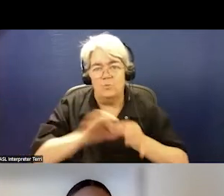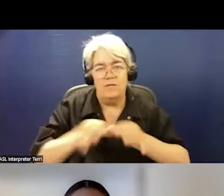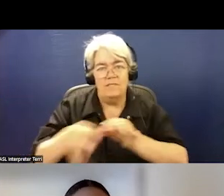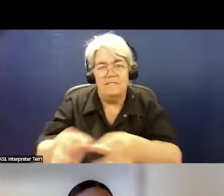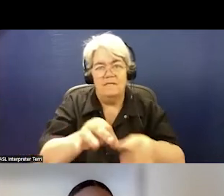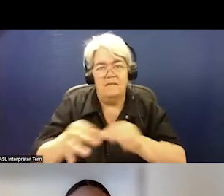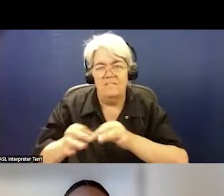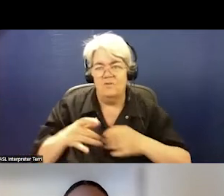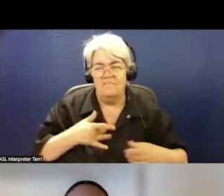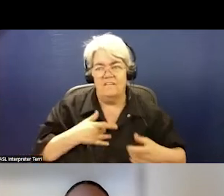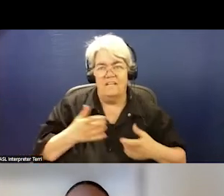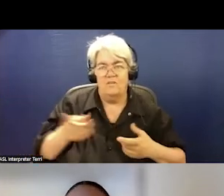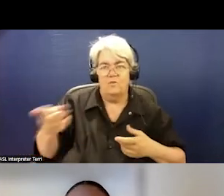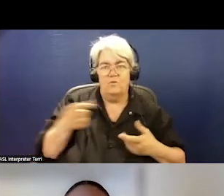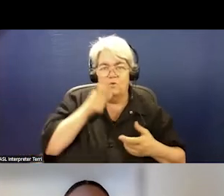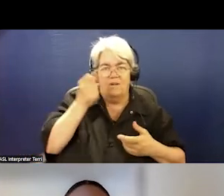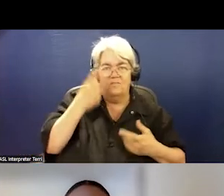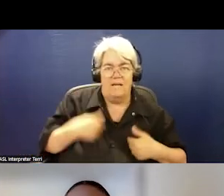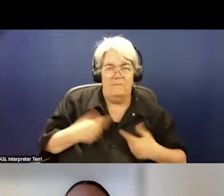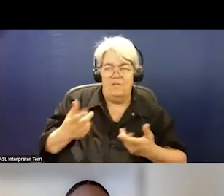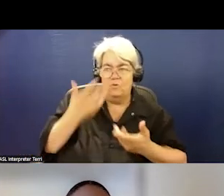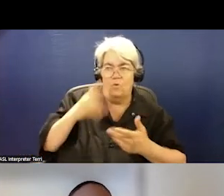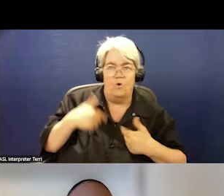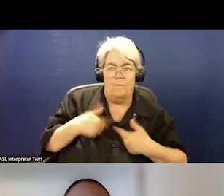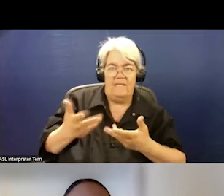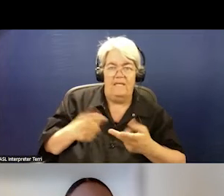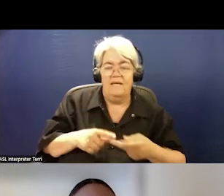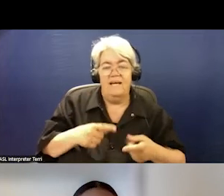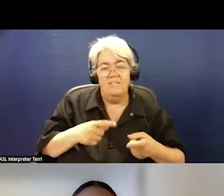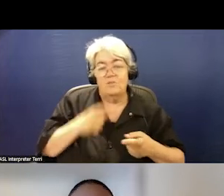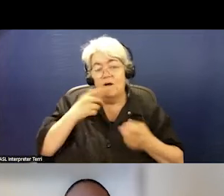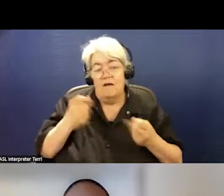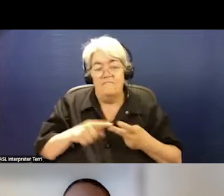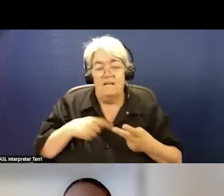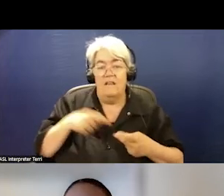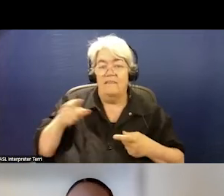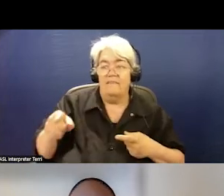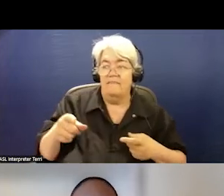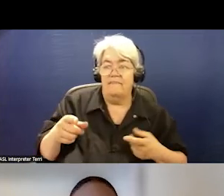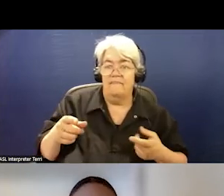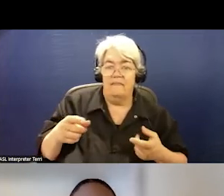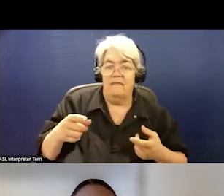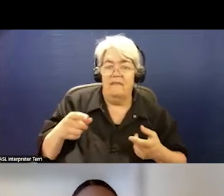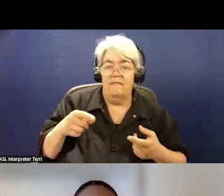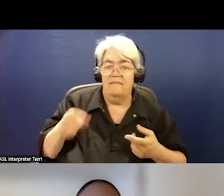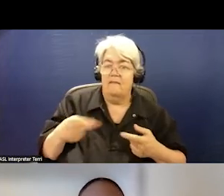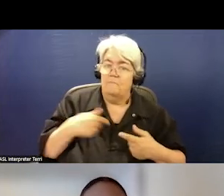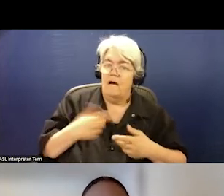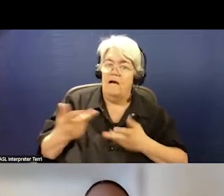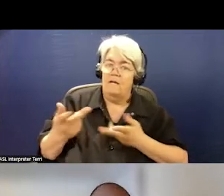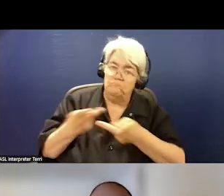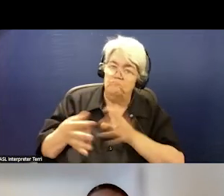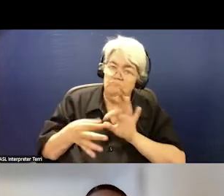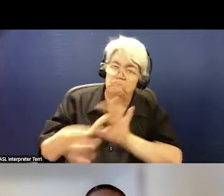or care system. A lot of them felt like they weren't being understood or weren't having that personal experience that anybody